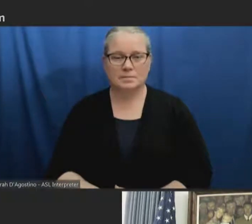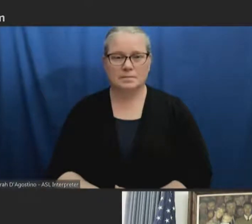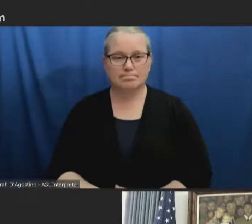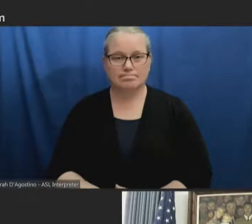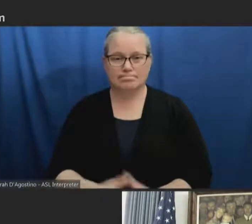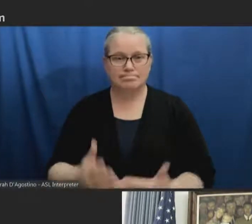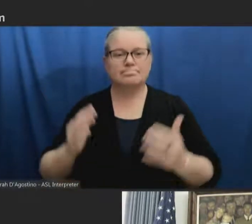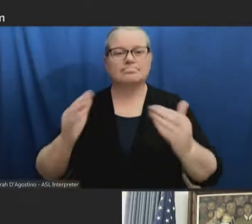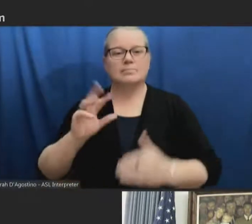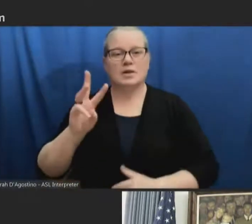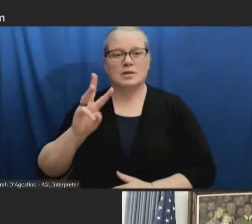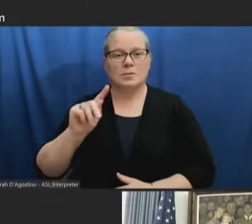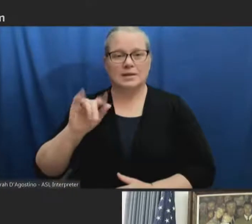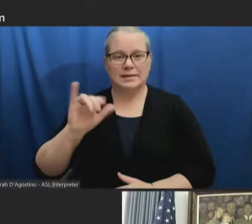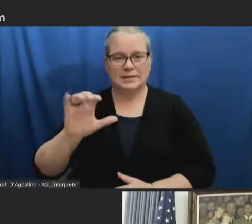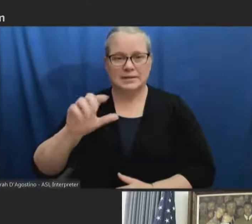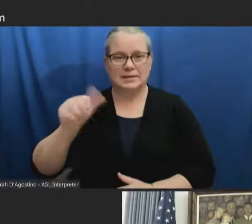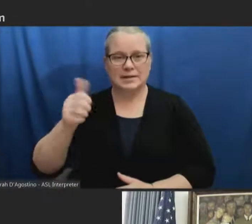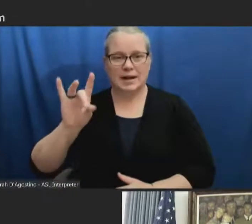WTIC 1080.